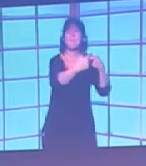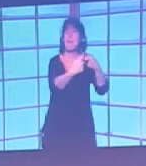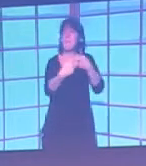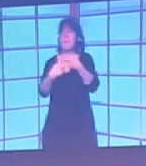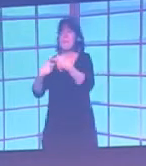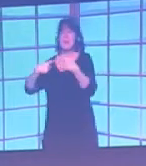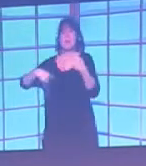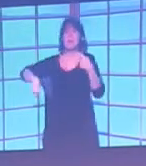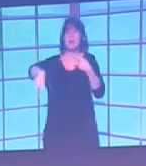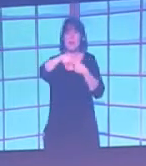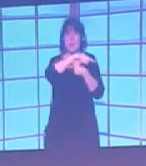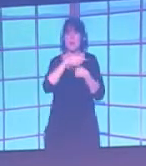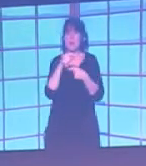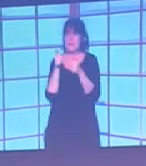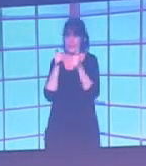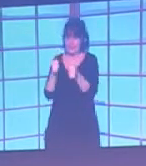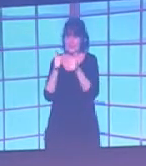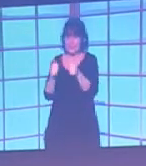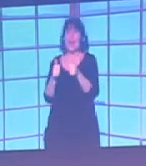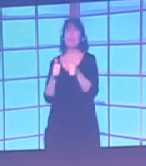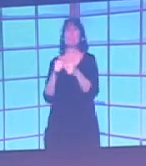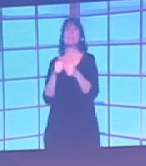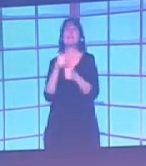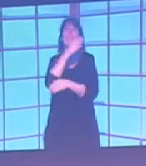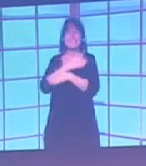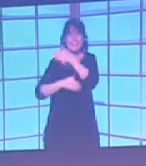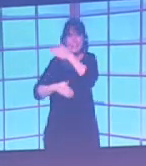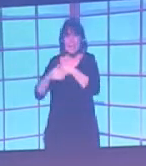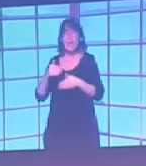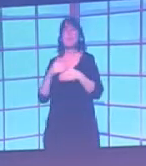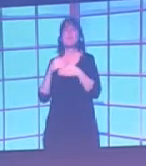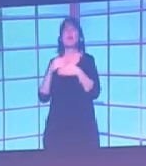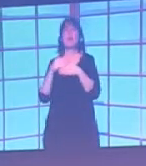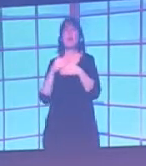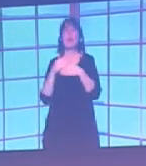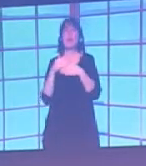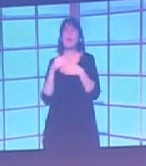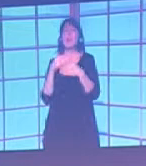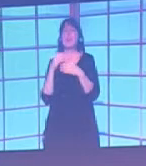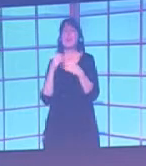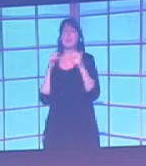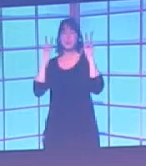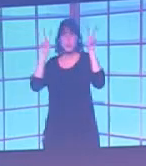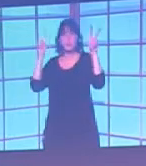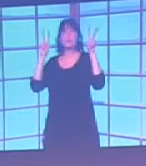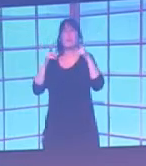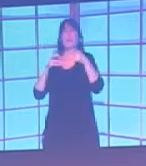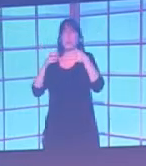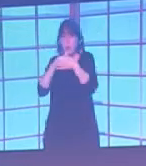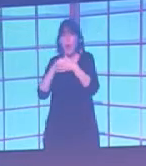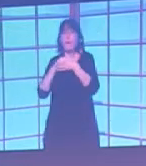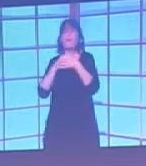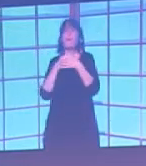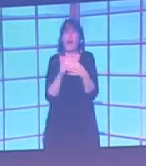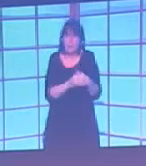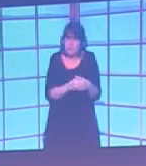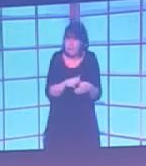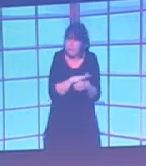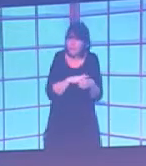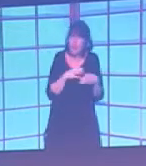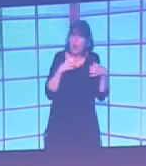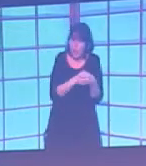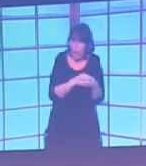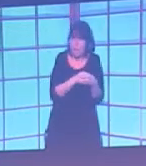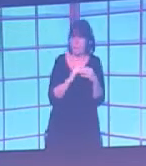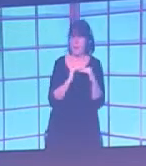were disabled supporter clubs at club level. And when we succeeded with this,